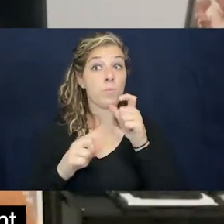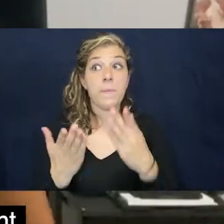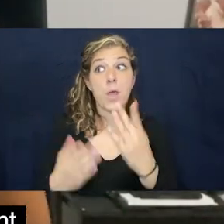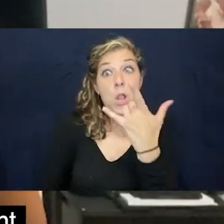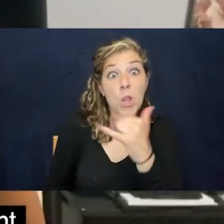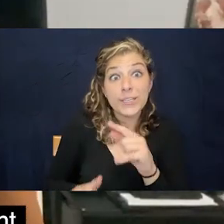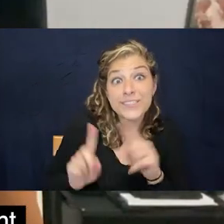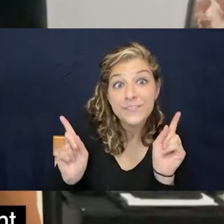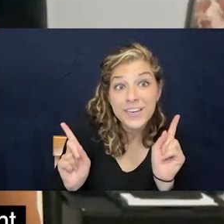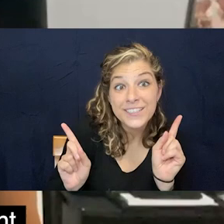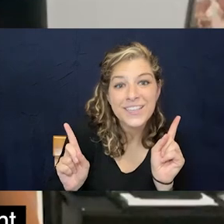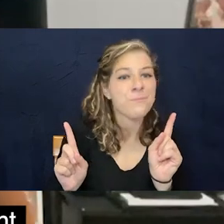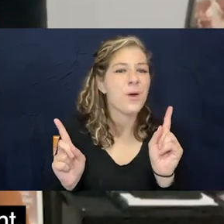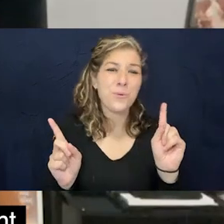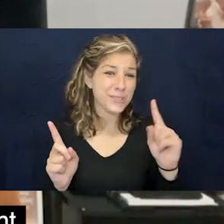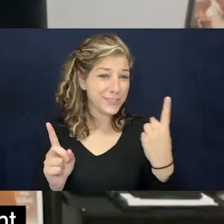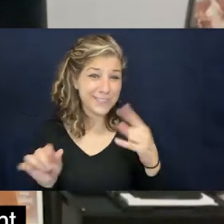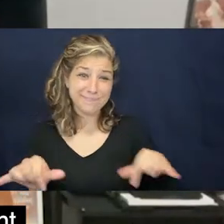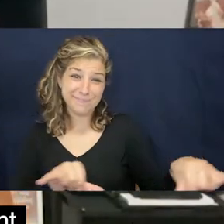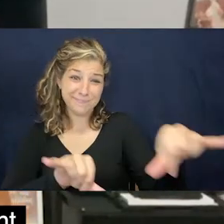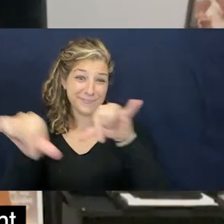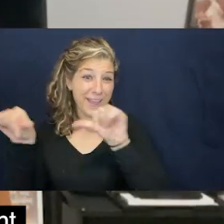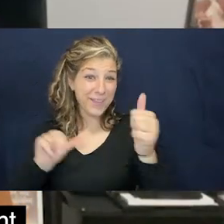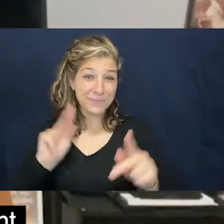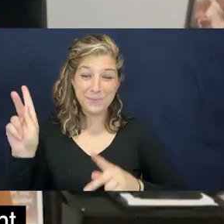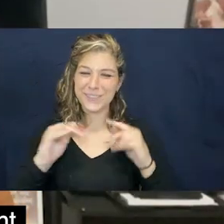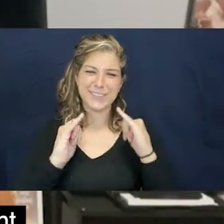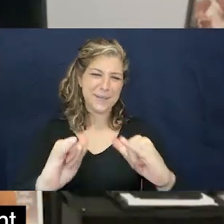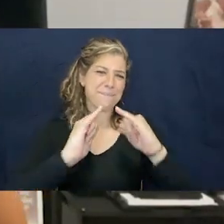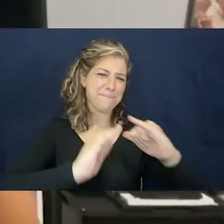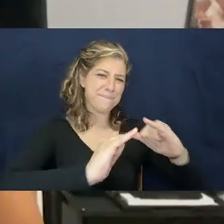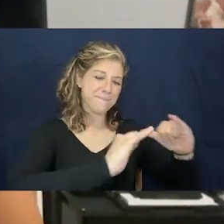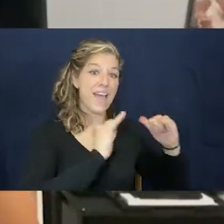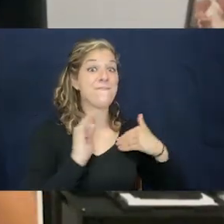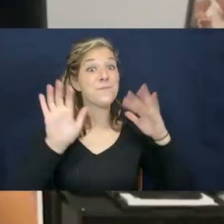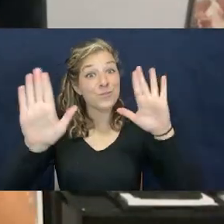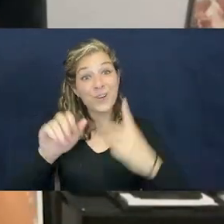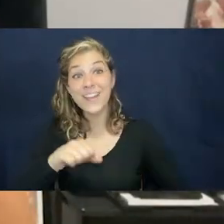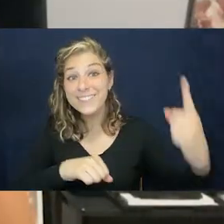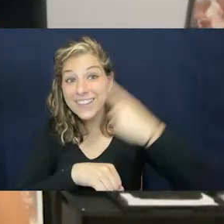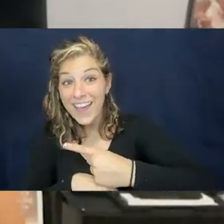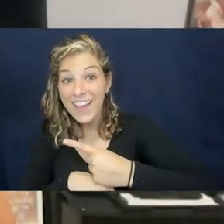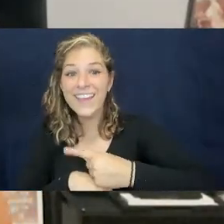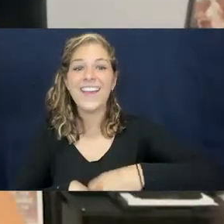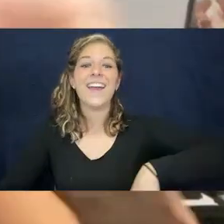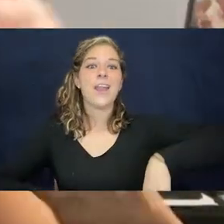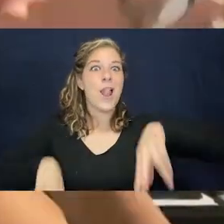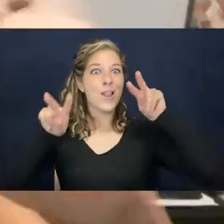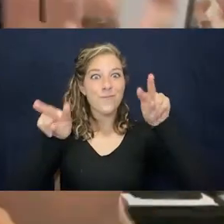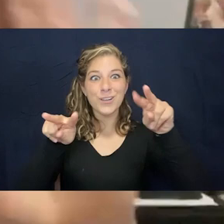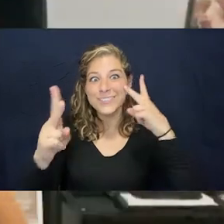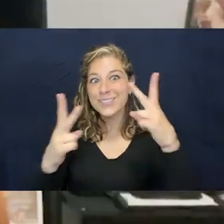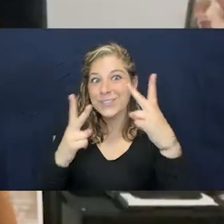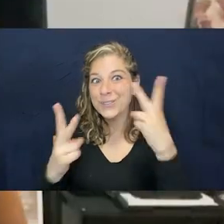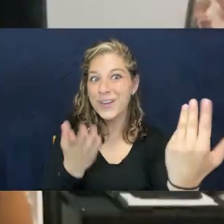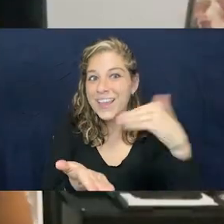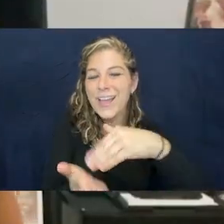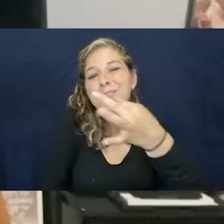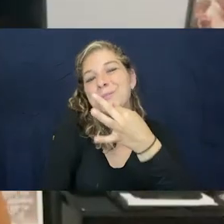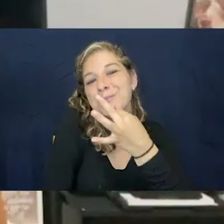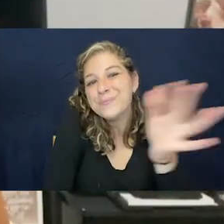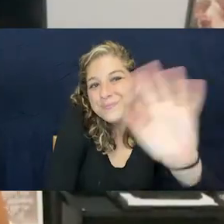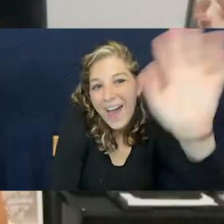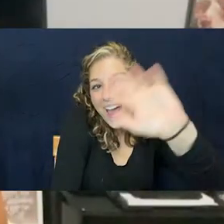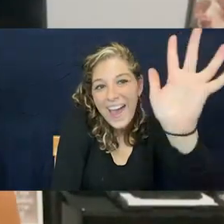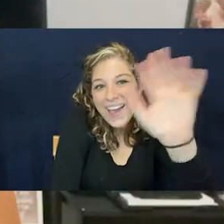us who may look different, but we're just like everybody else. So have a great day and look forward to seeing you